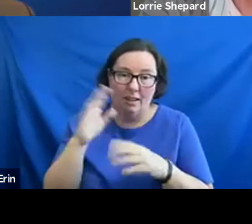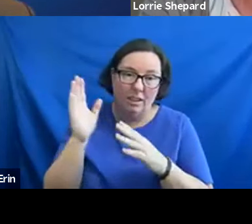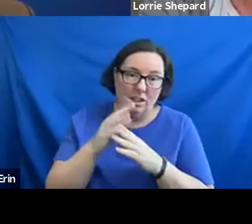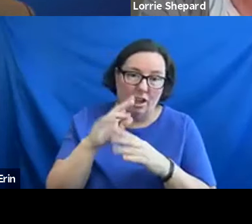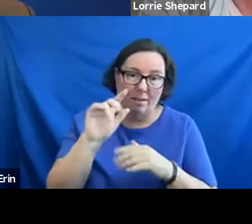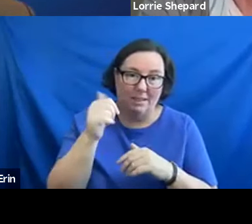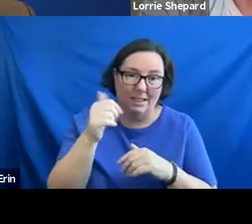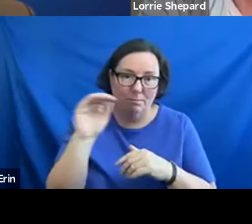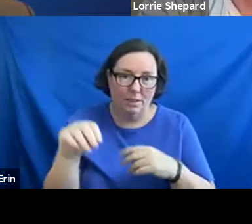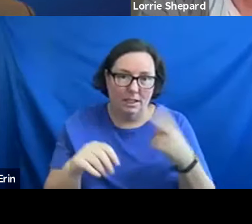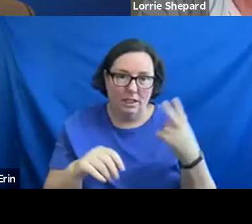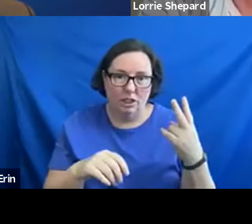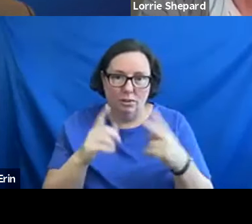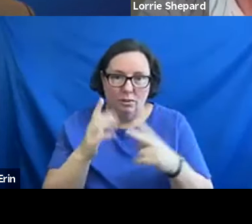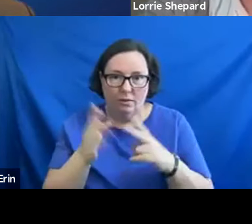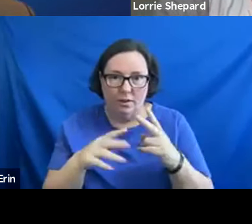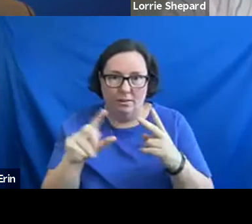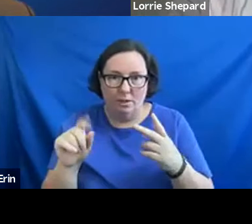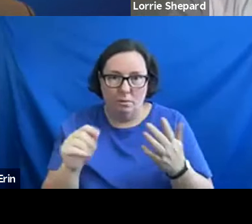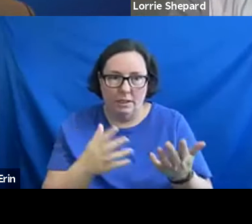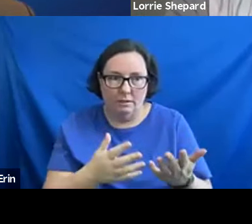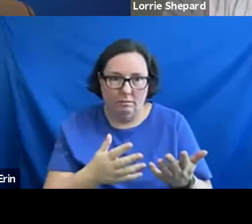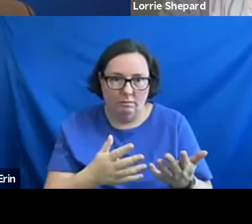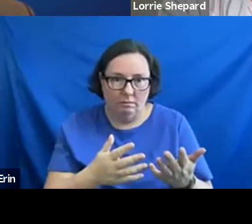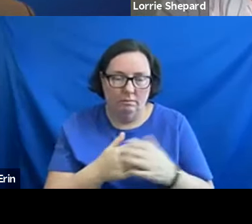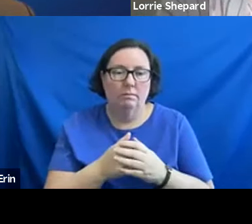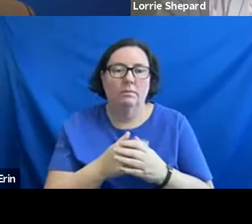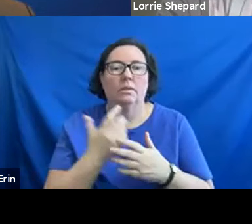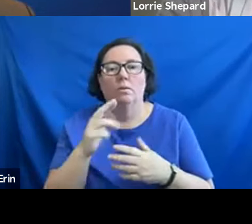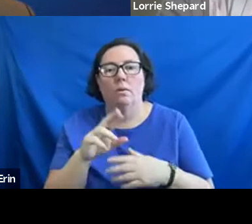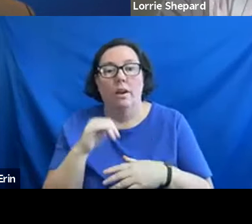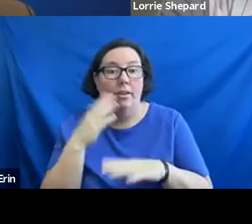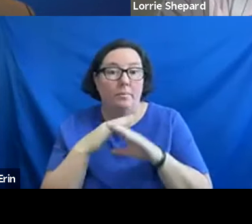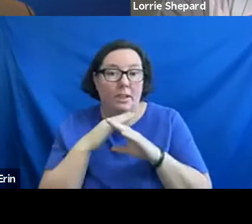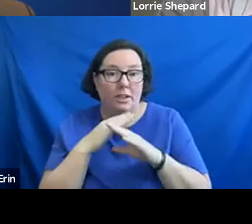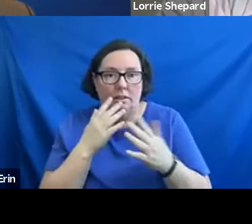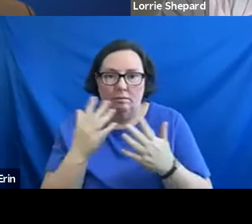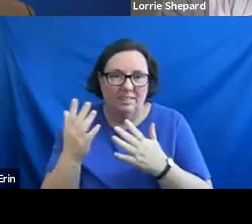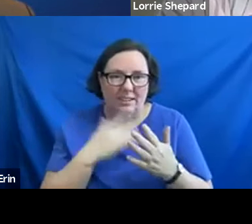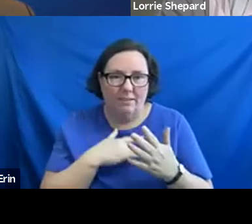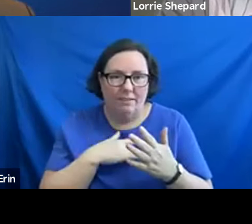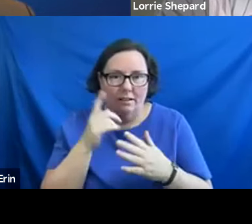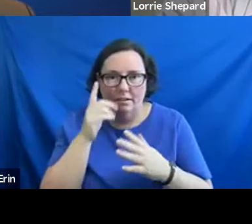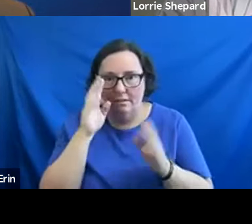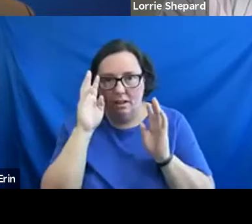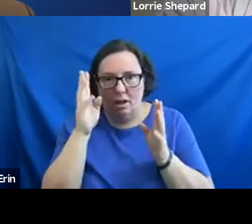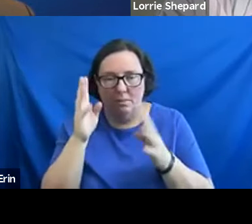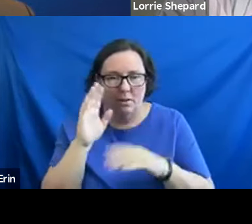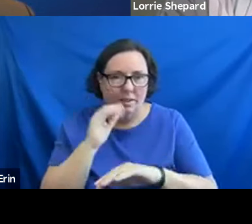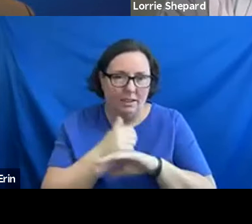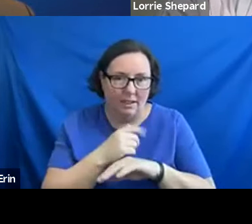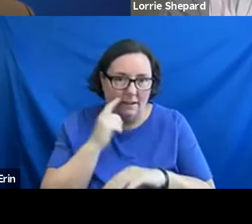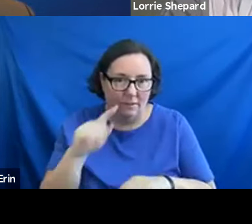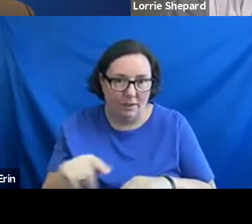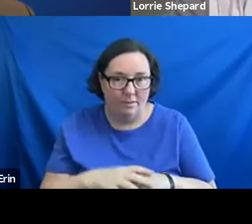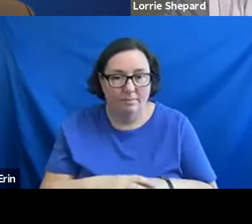10%, or other barriers that feel perhaps artificially or arbitrarily imposed.